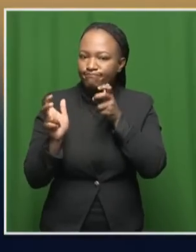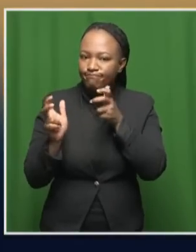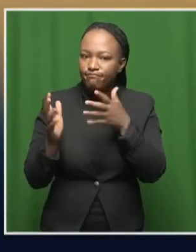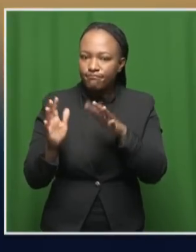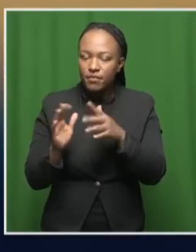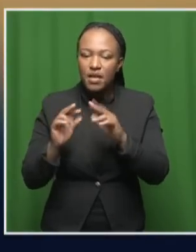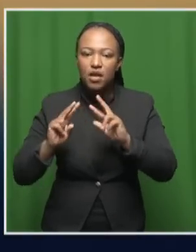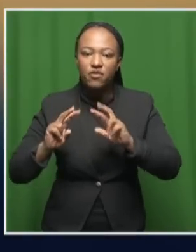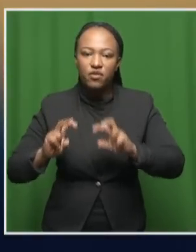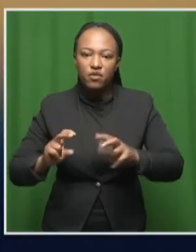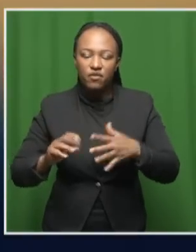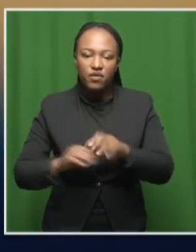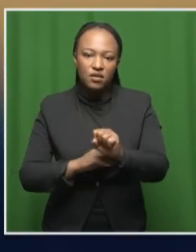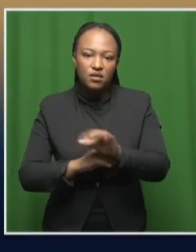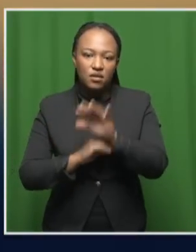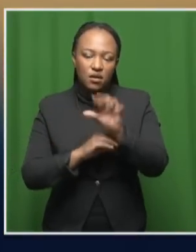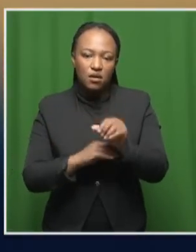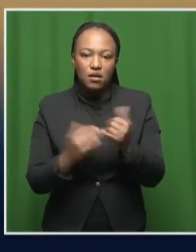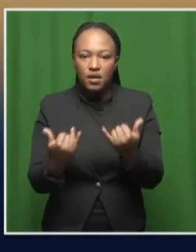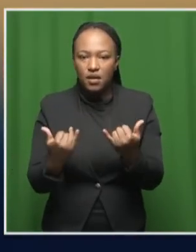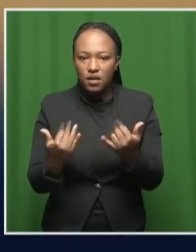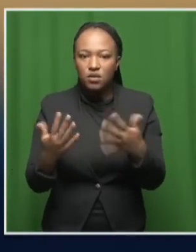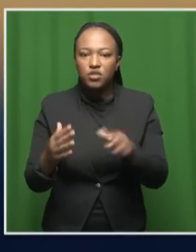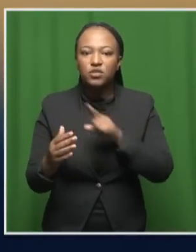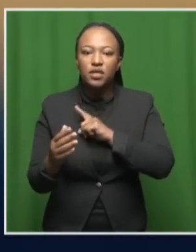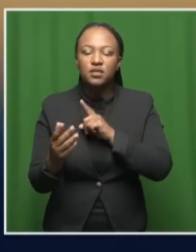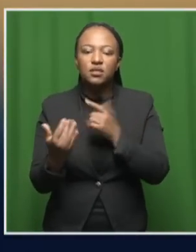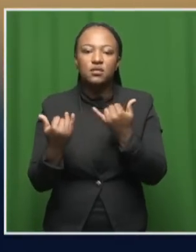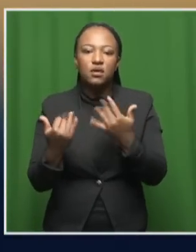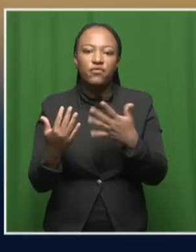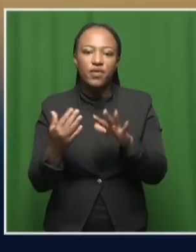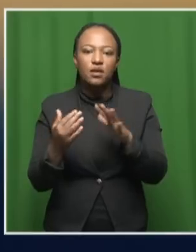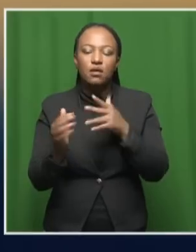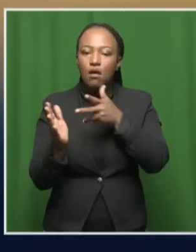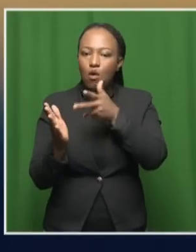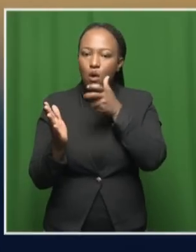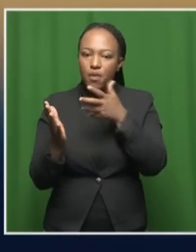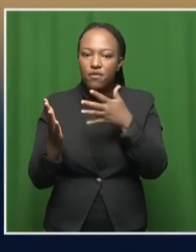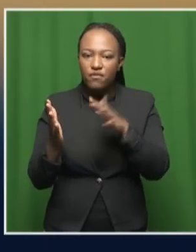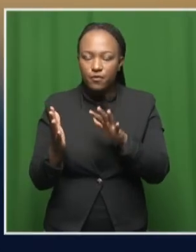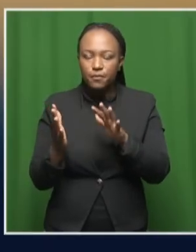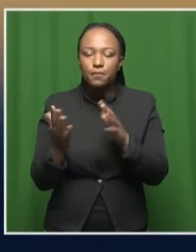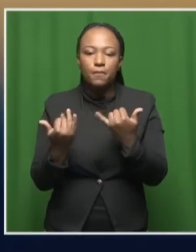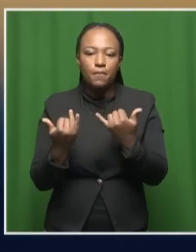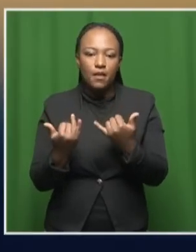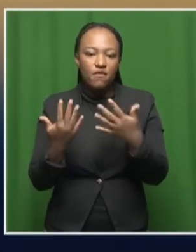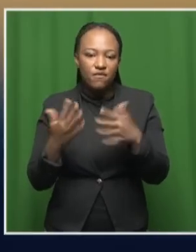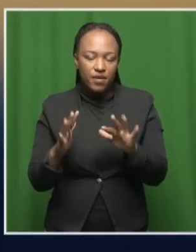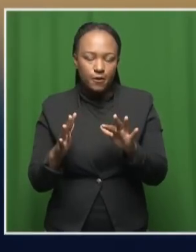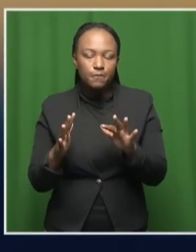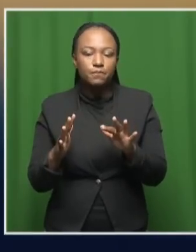that South Africa came last in literacy and comprehension assessment, and of course being set